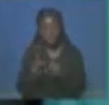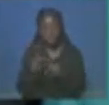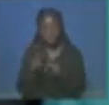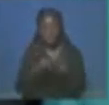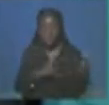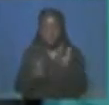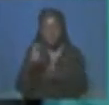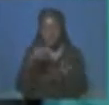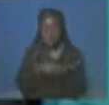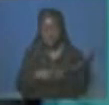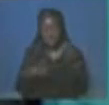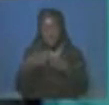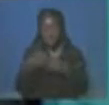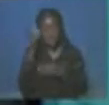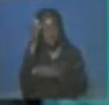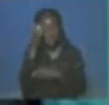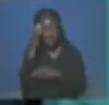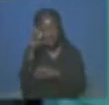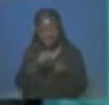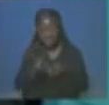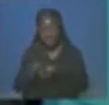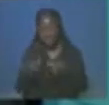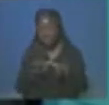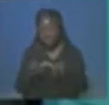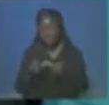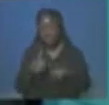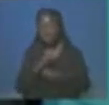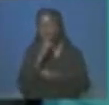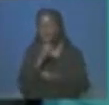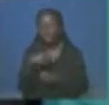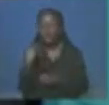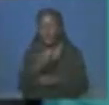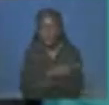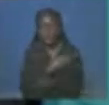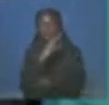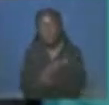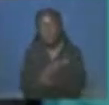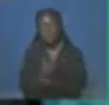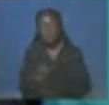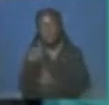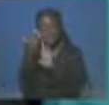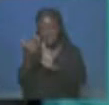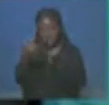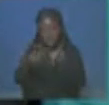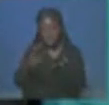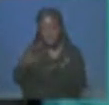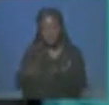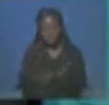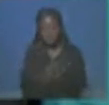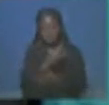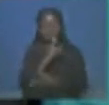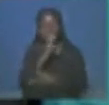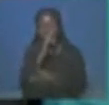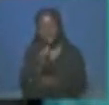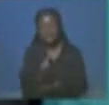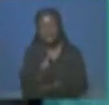must consider various measures to ensure our resilience in facing this new reality. In this regard,